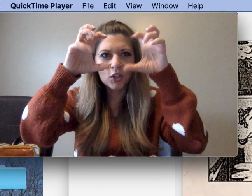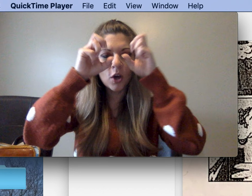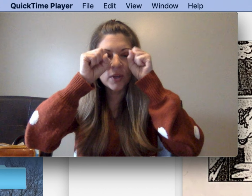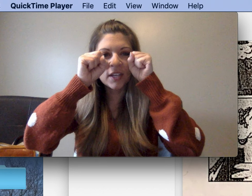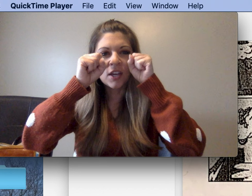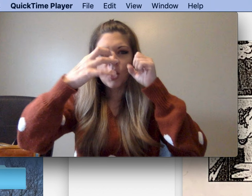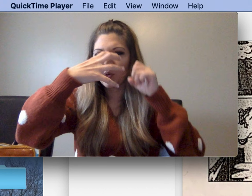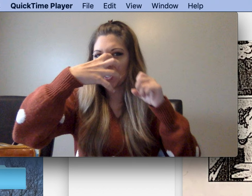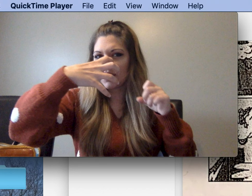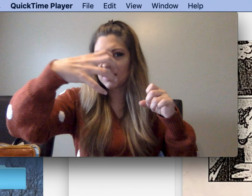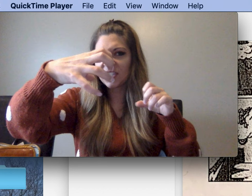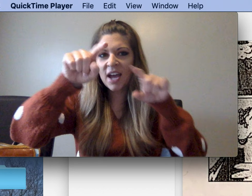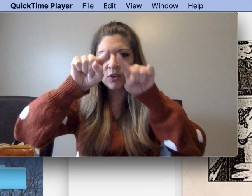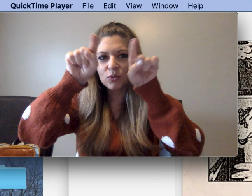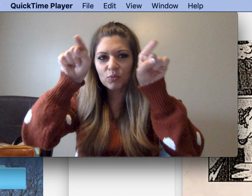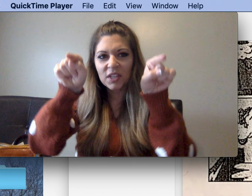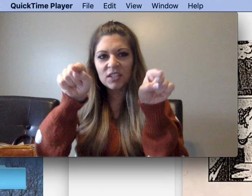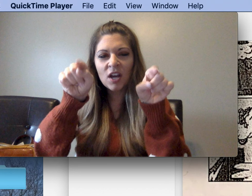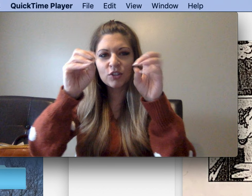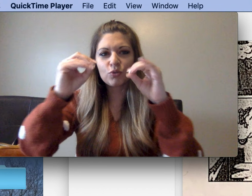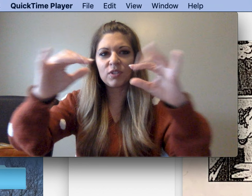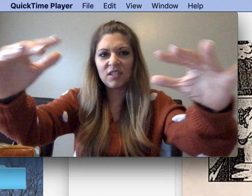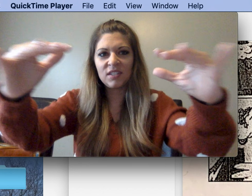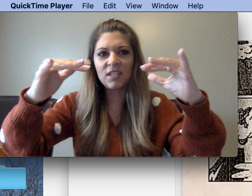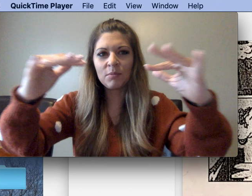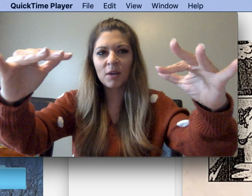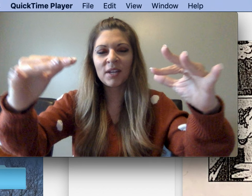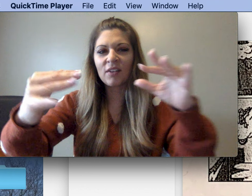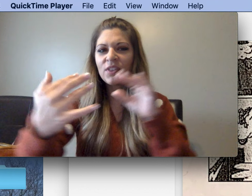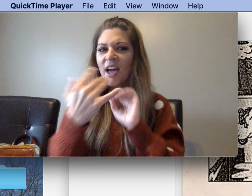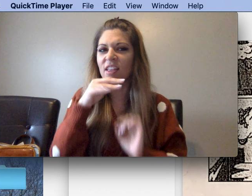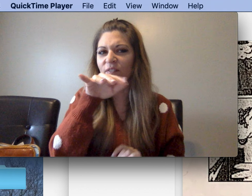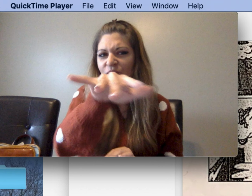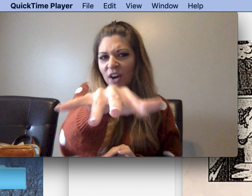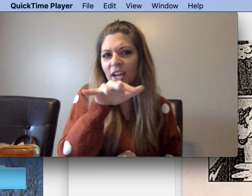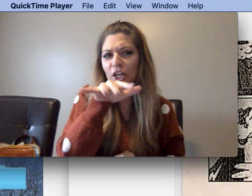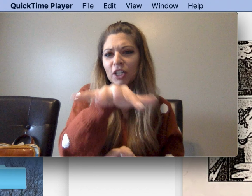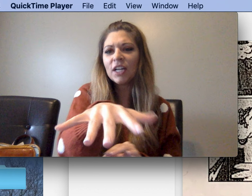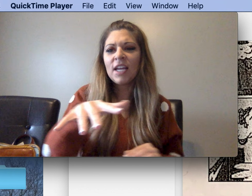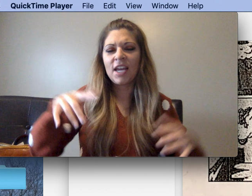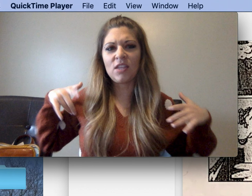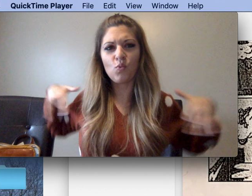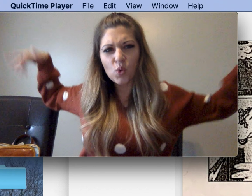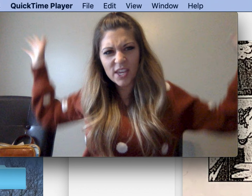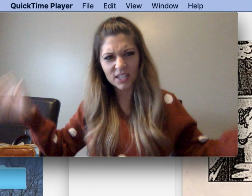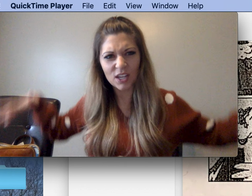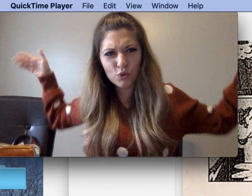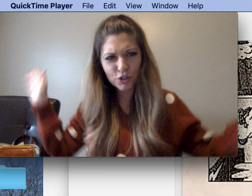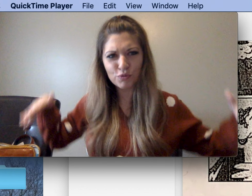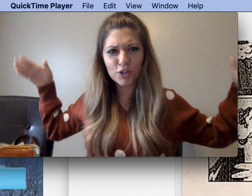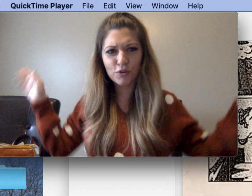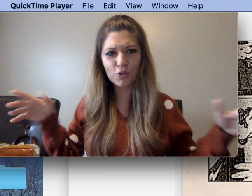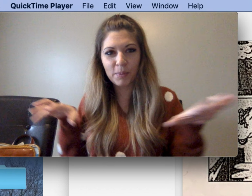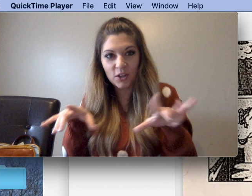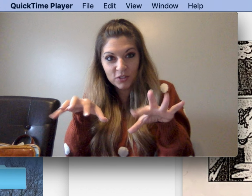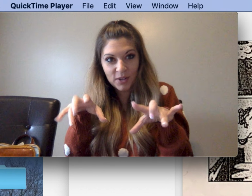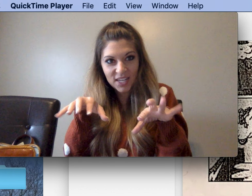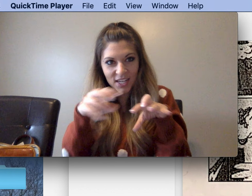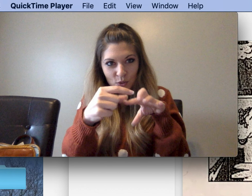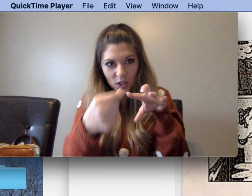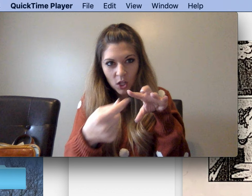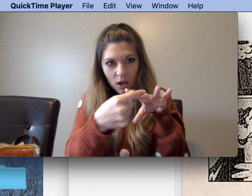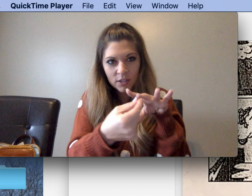beating and glowing with a snout with like nostrils and steam coming out of that, and then fire, and then wings like, but he